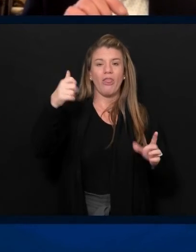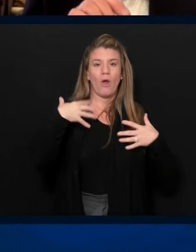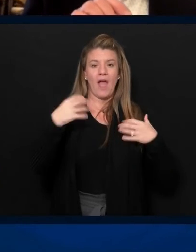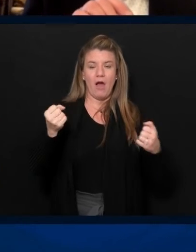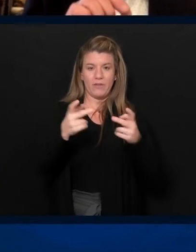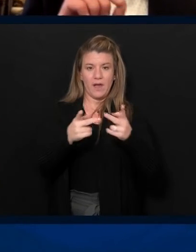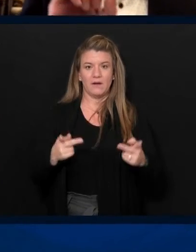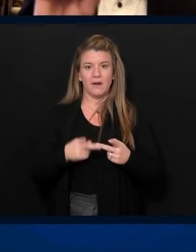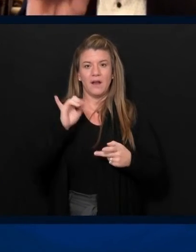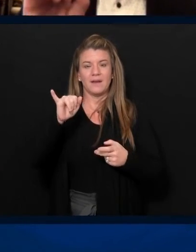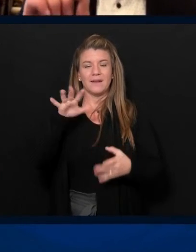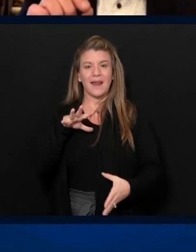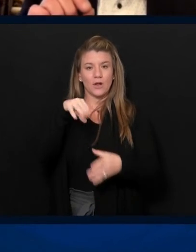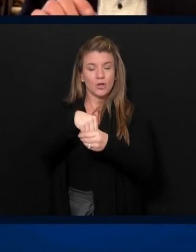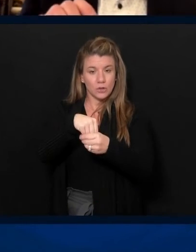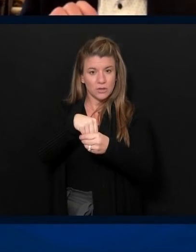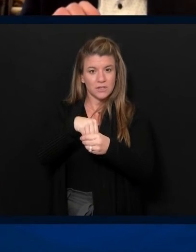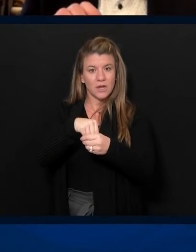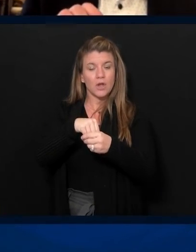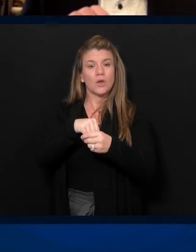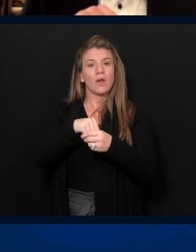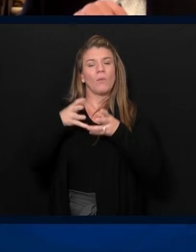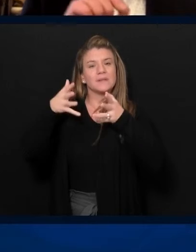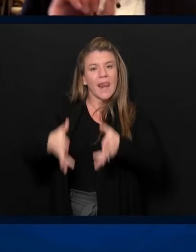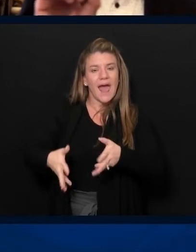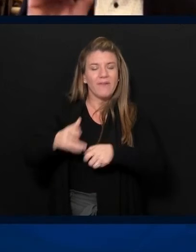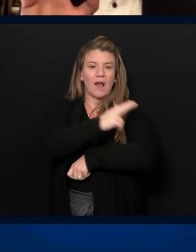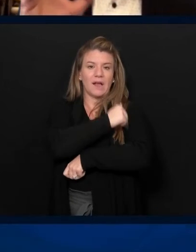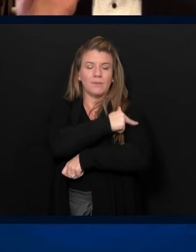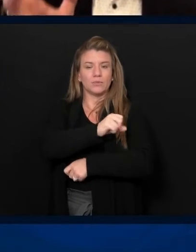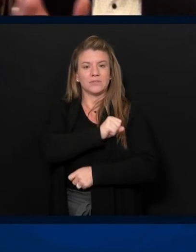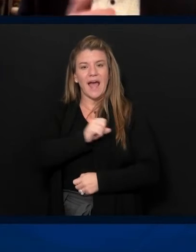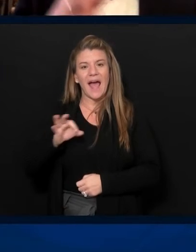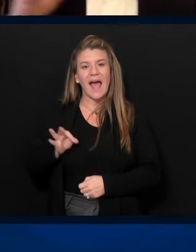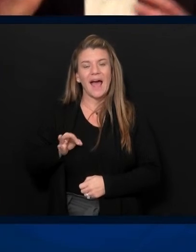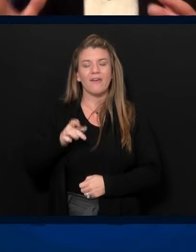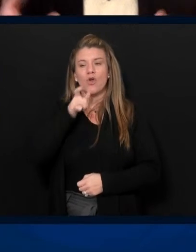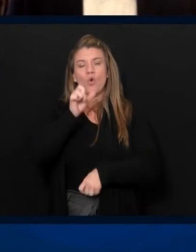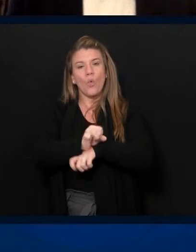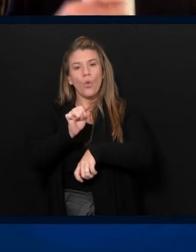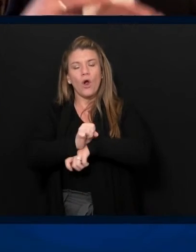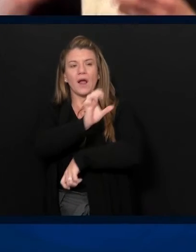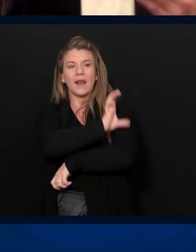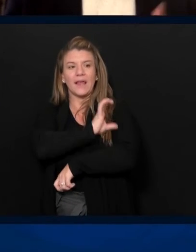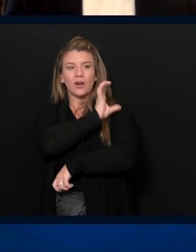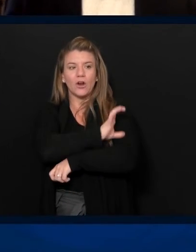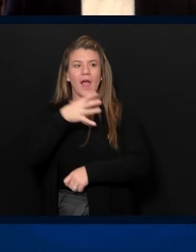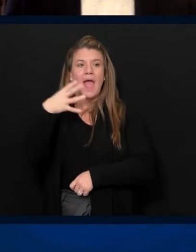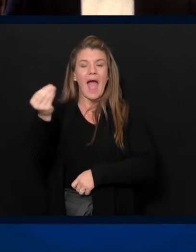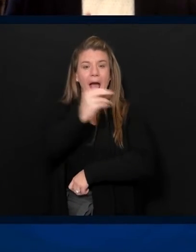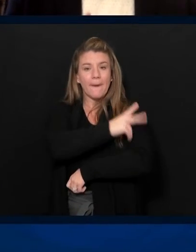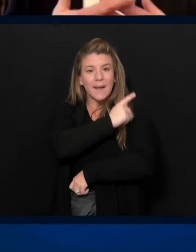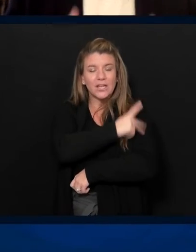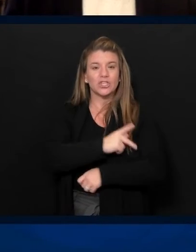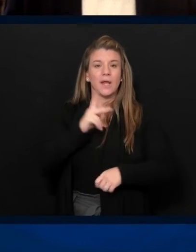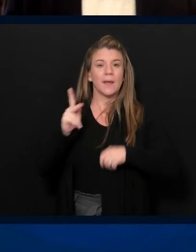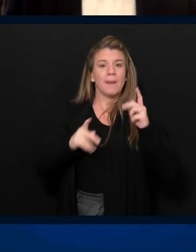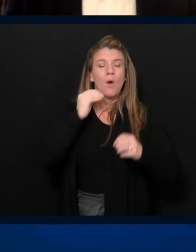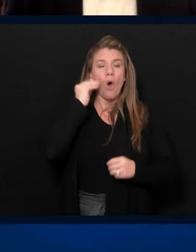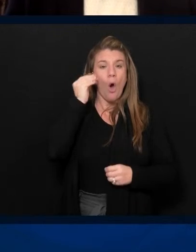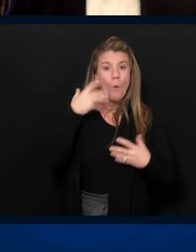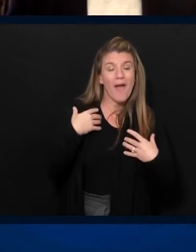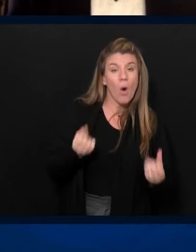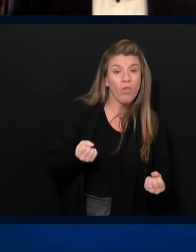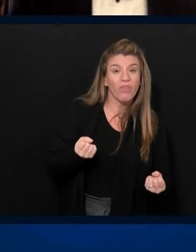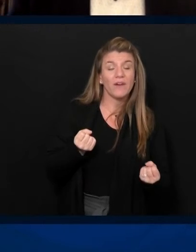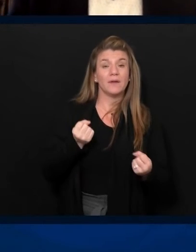which will include the remaining hospital staff and people that work in clinics and outpatient areas, people in home health,